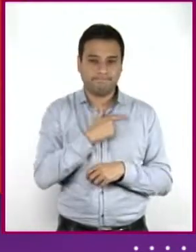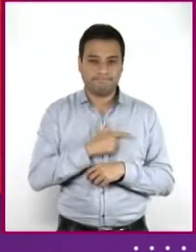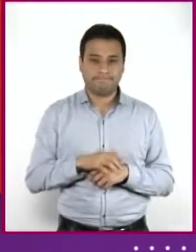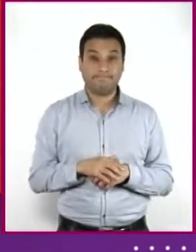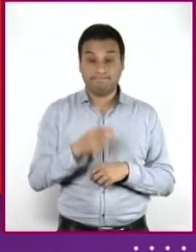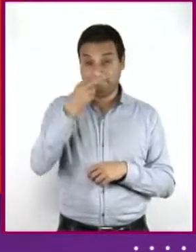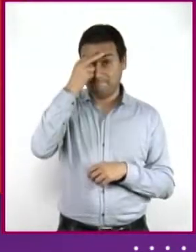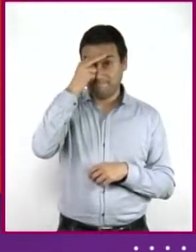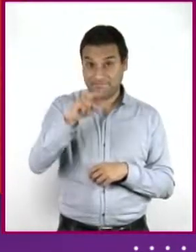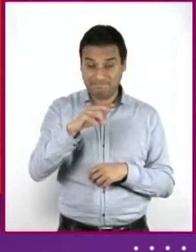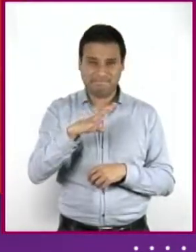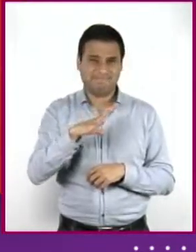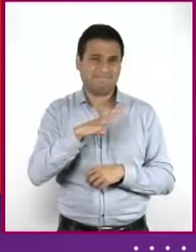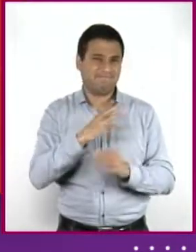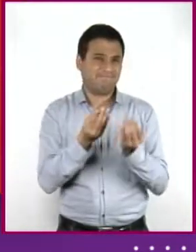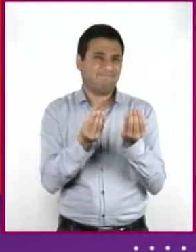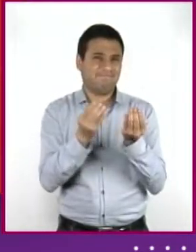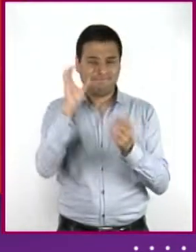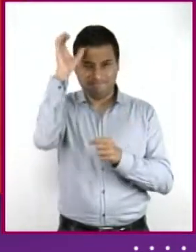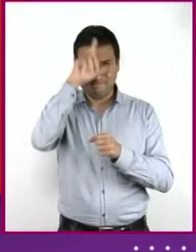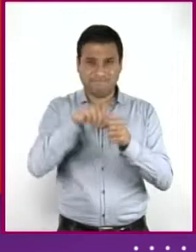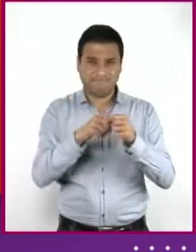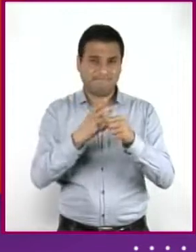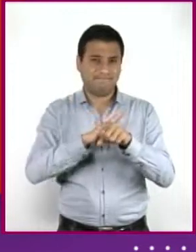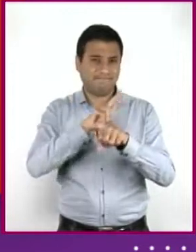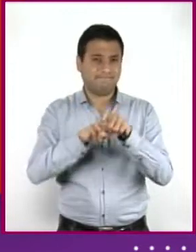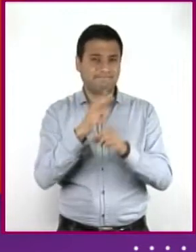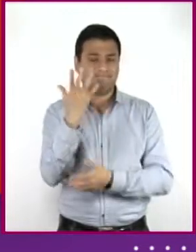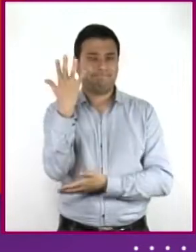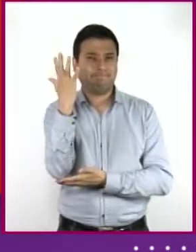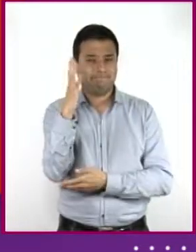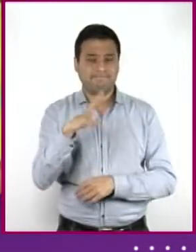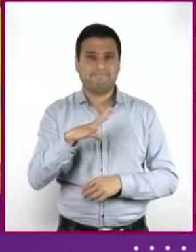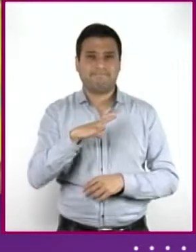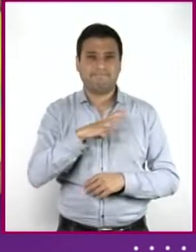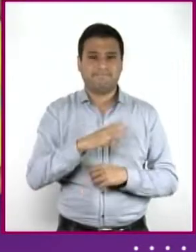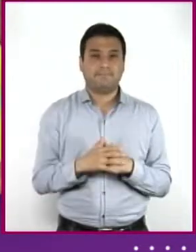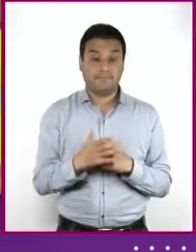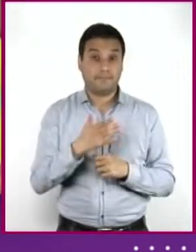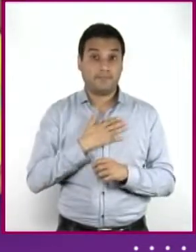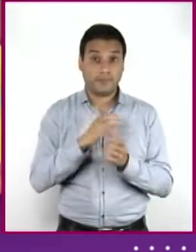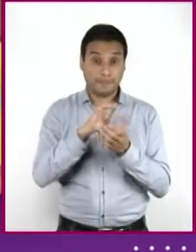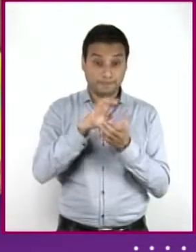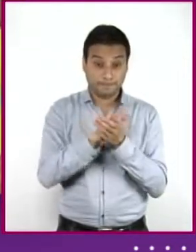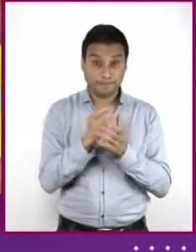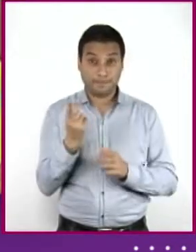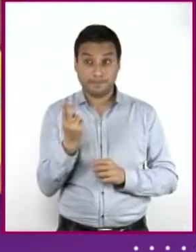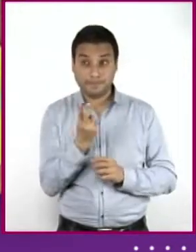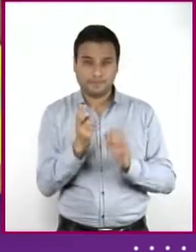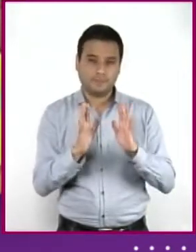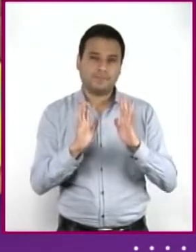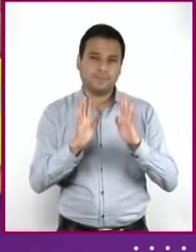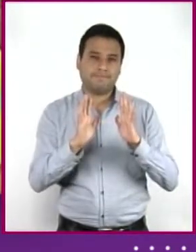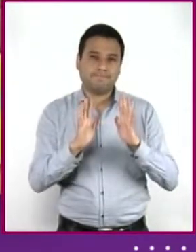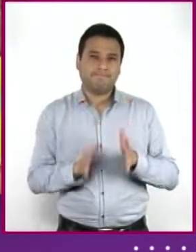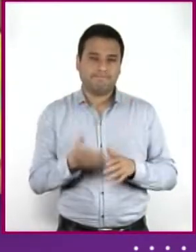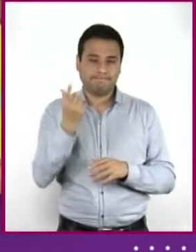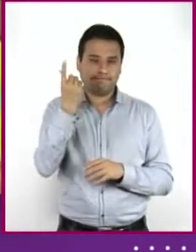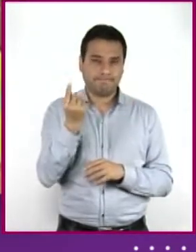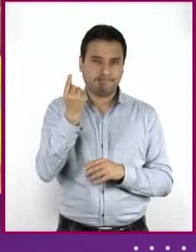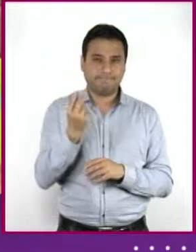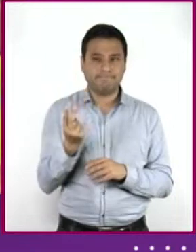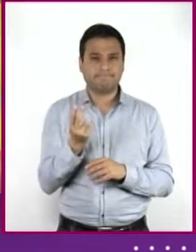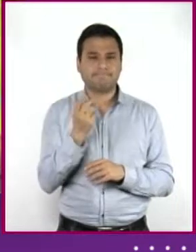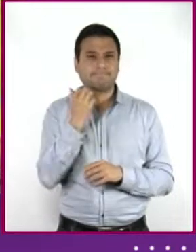Mexico is very rich in culture and nature. Well, my husband and I are retired, and we both want to